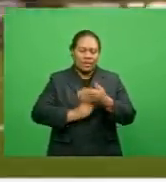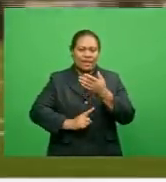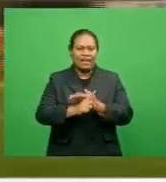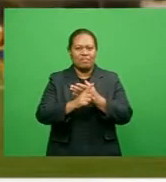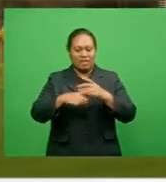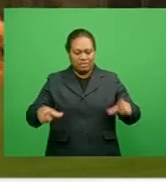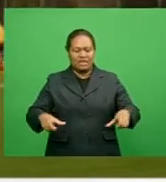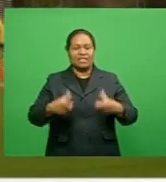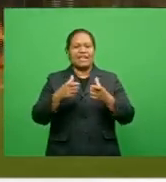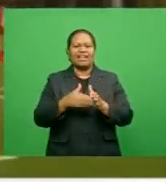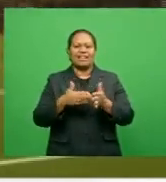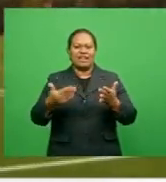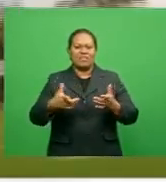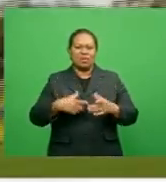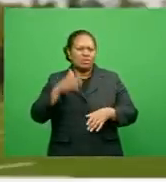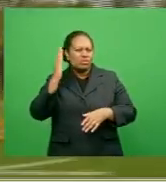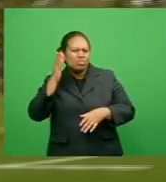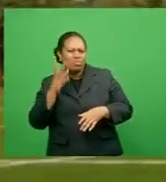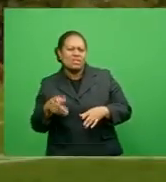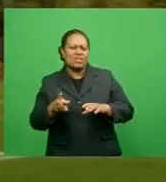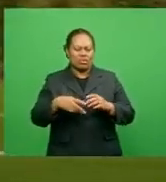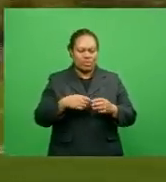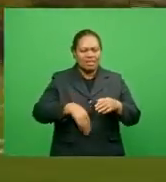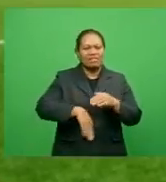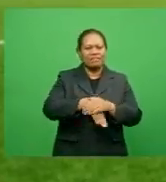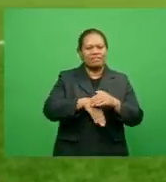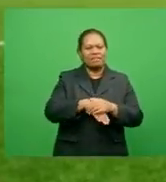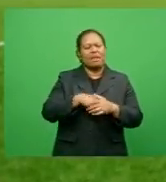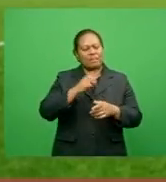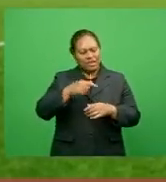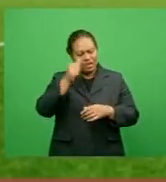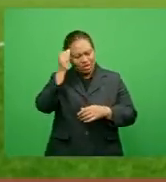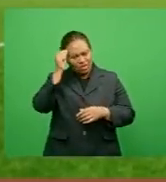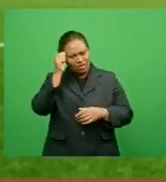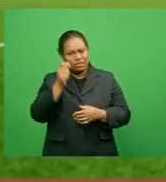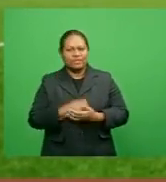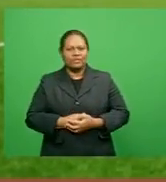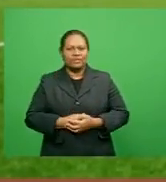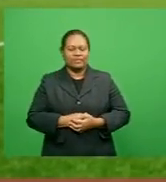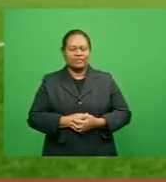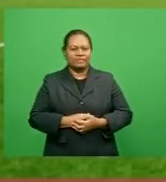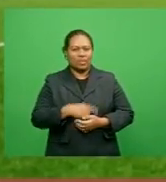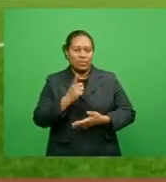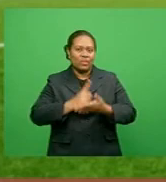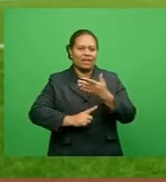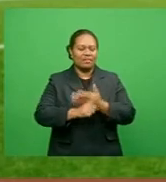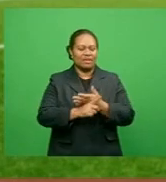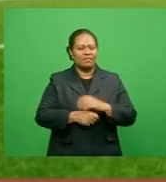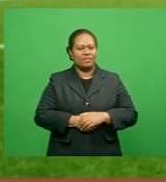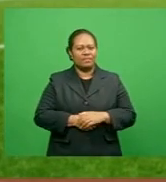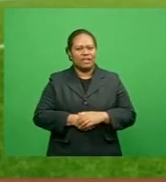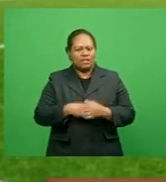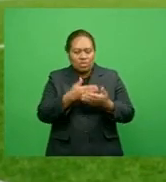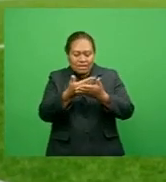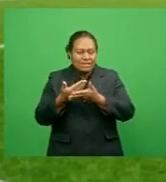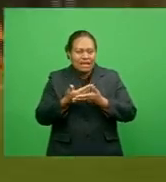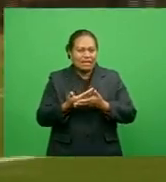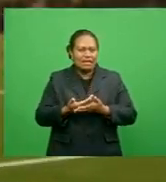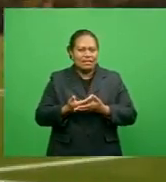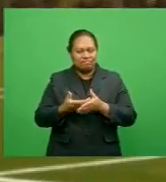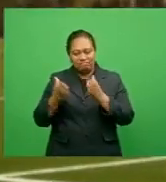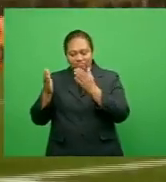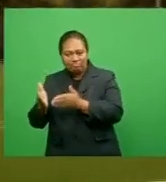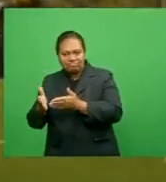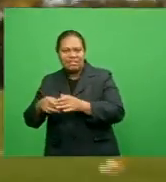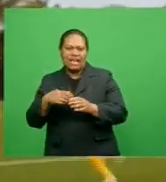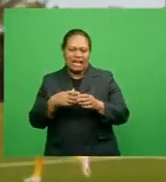a challenge, but he knows it will all pay off. I feel a lot of pressure, but I have to sacrifice my studies and my soccer life.